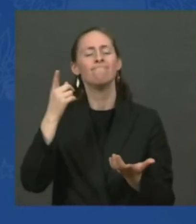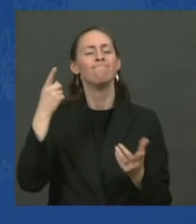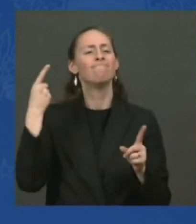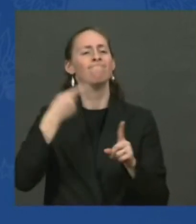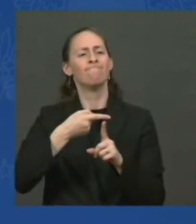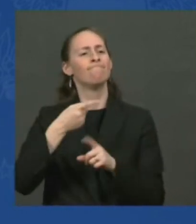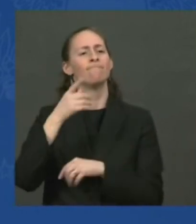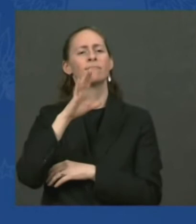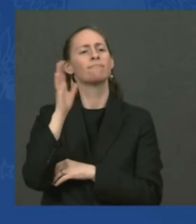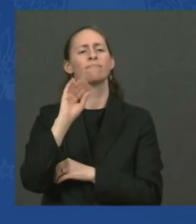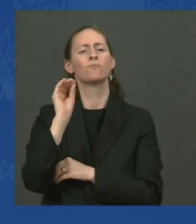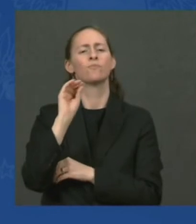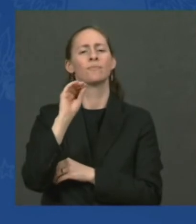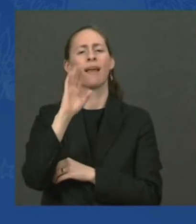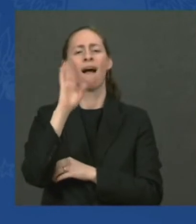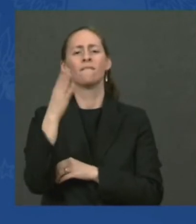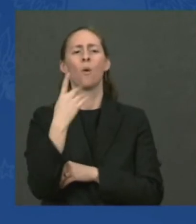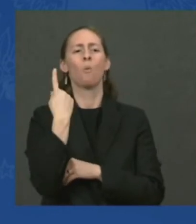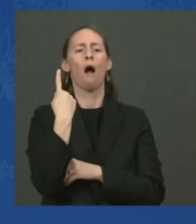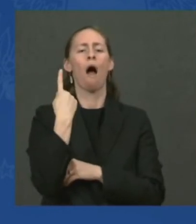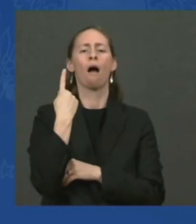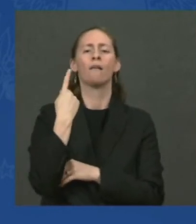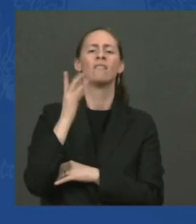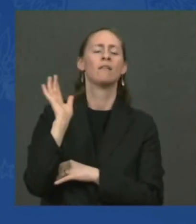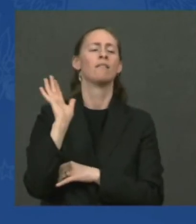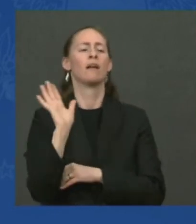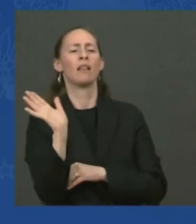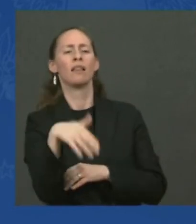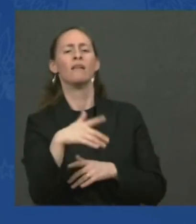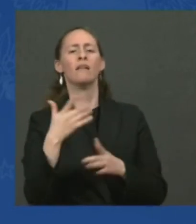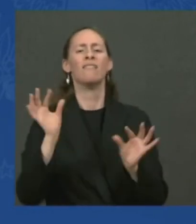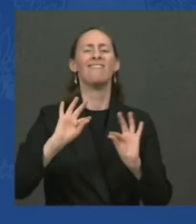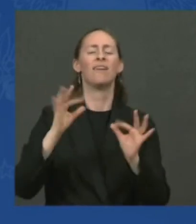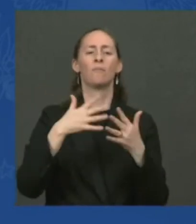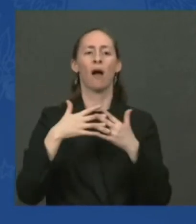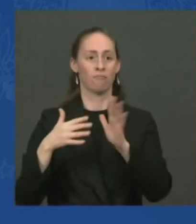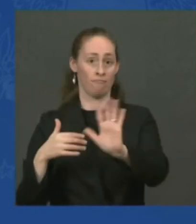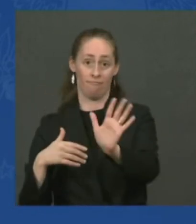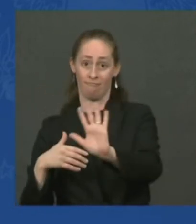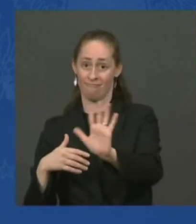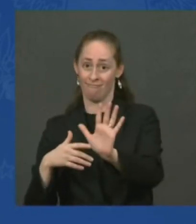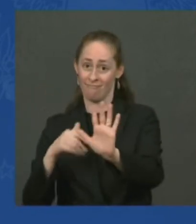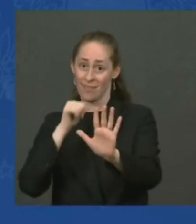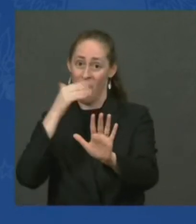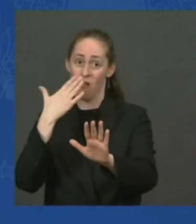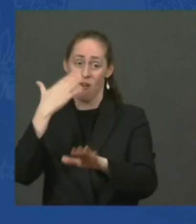ever been a good bet to bet against the American people. Never, never, never.